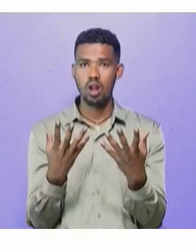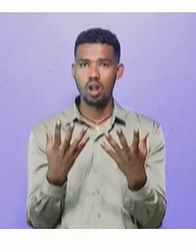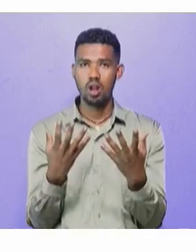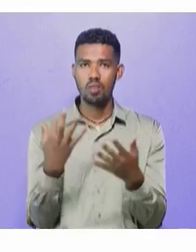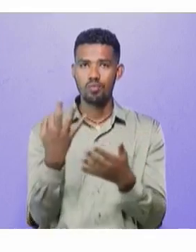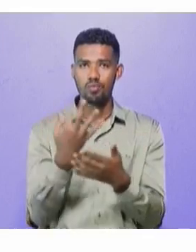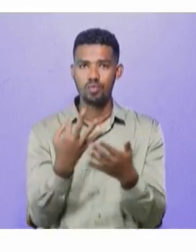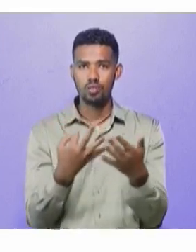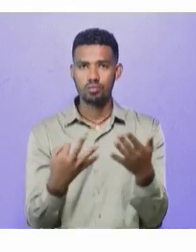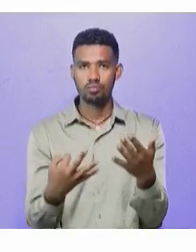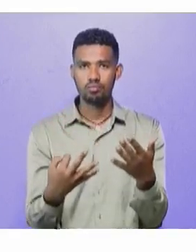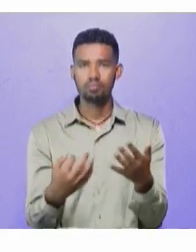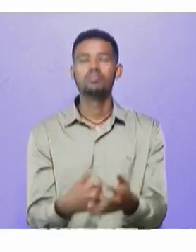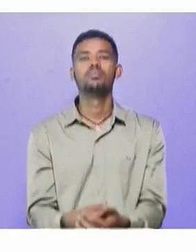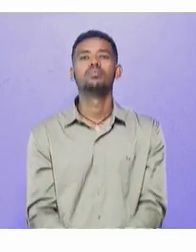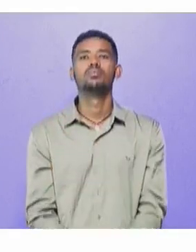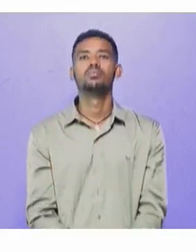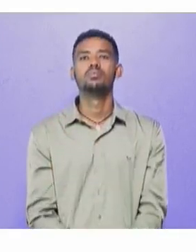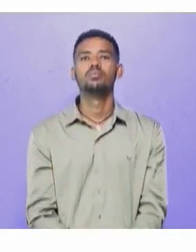for.